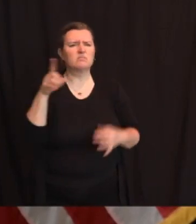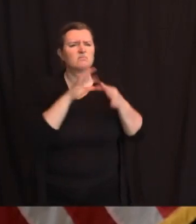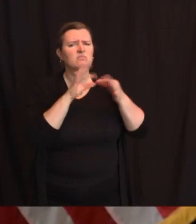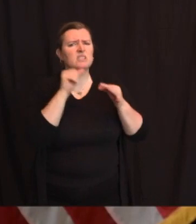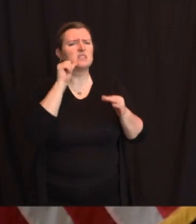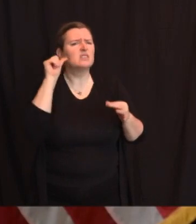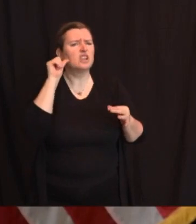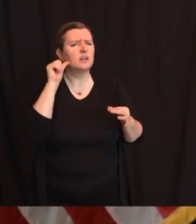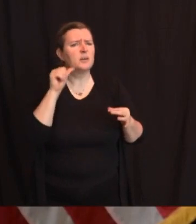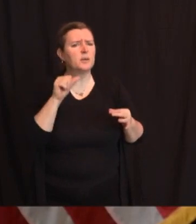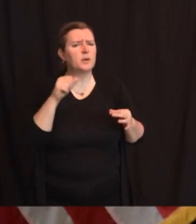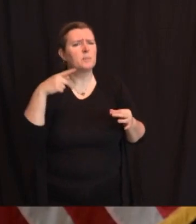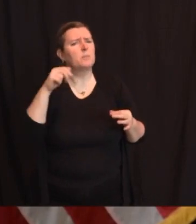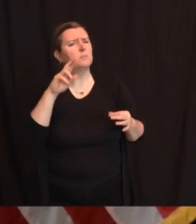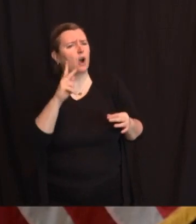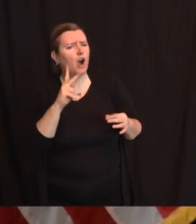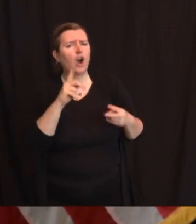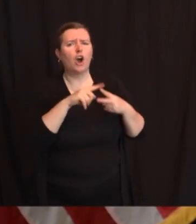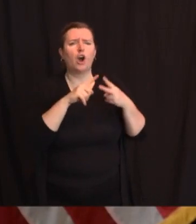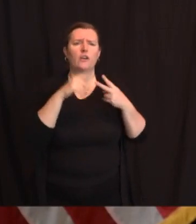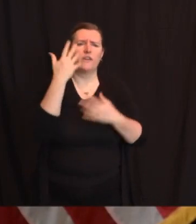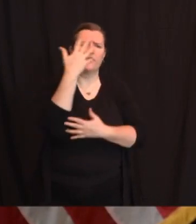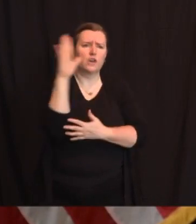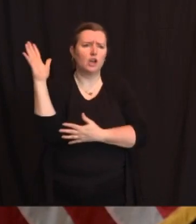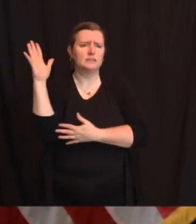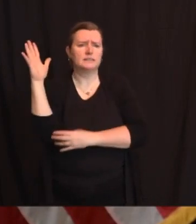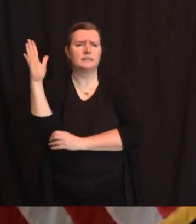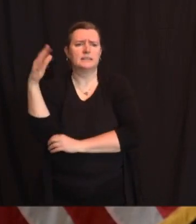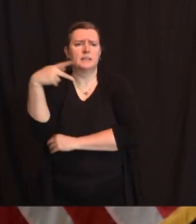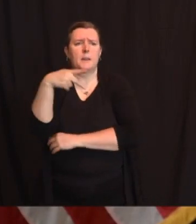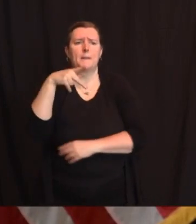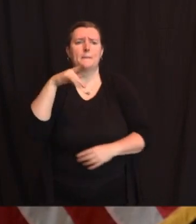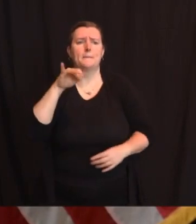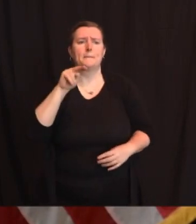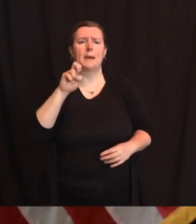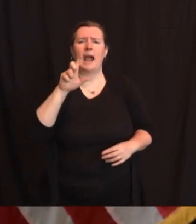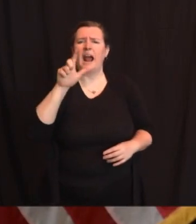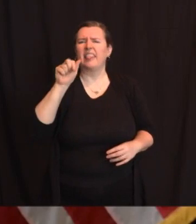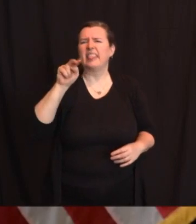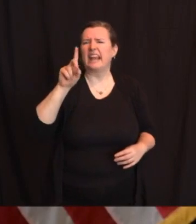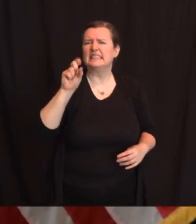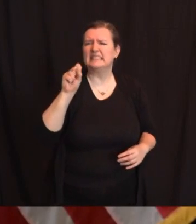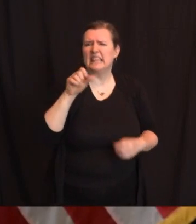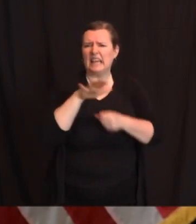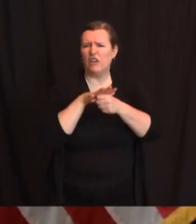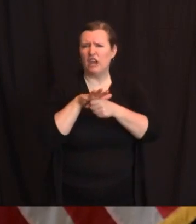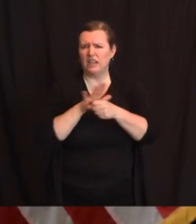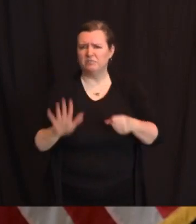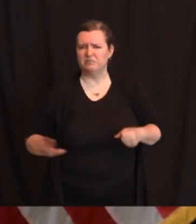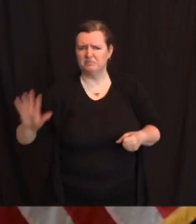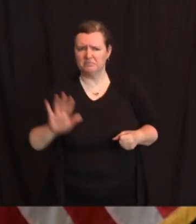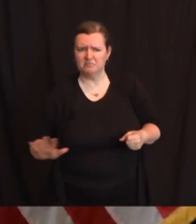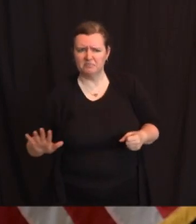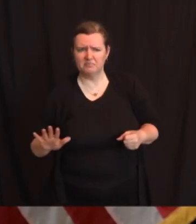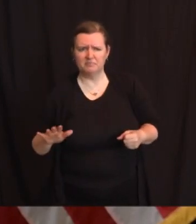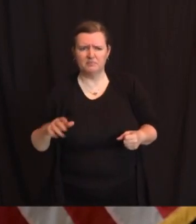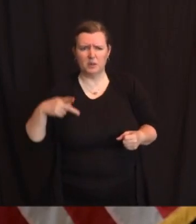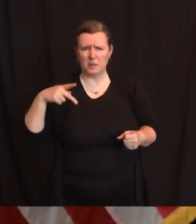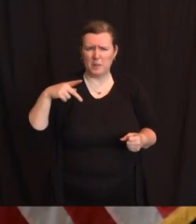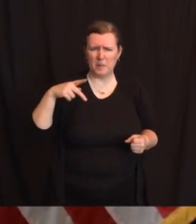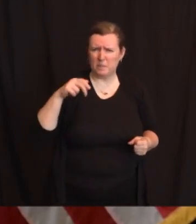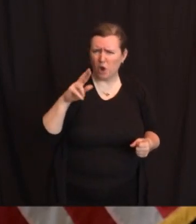forests in the Pinelands, if you could explain the basis for keeping the park bathrooms